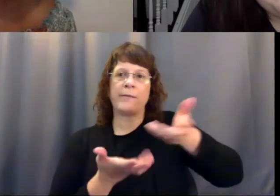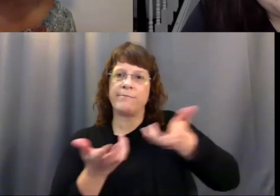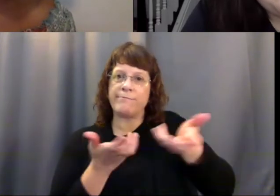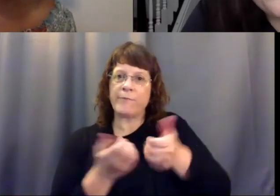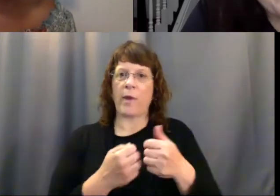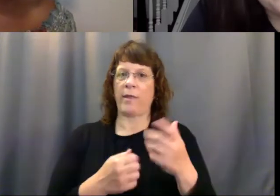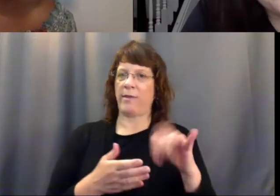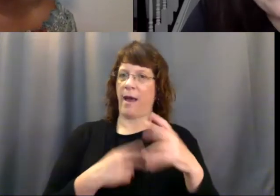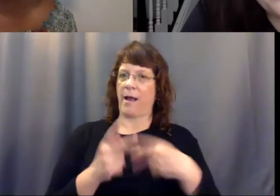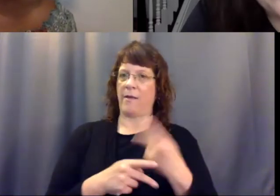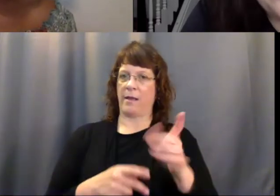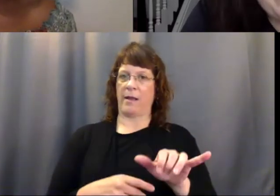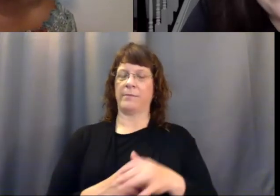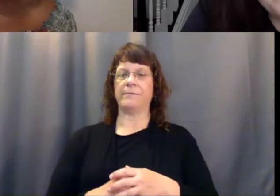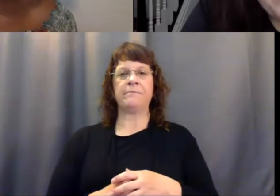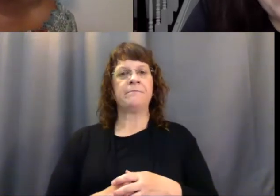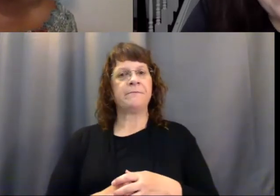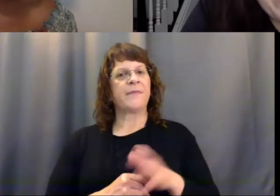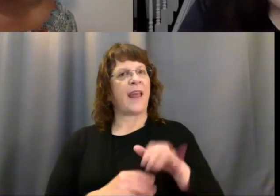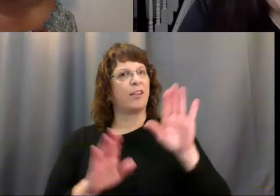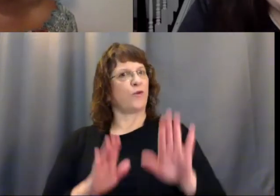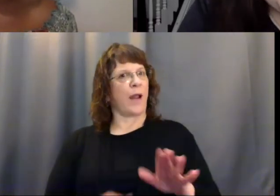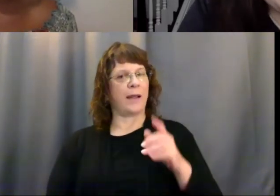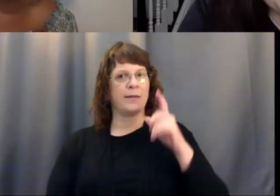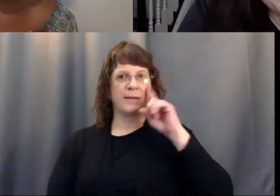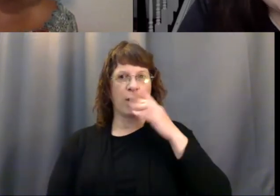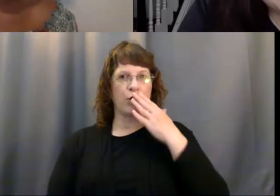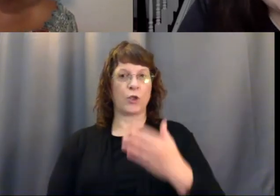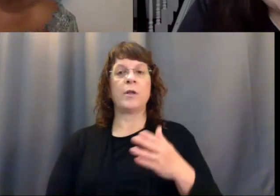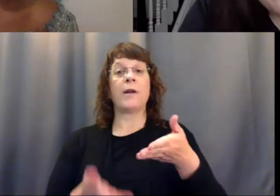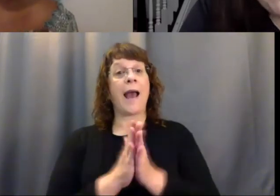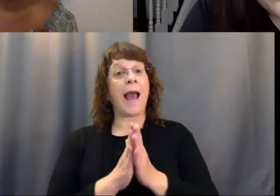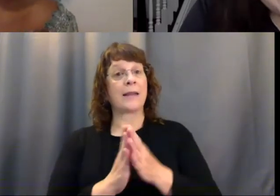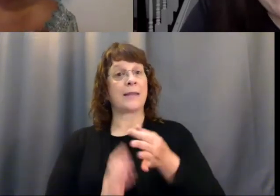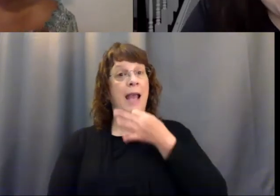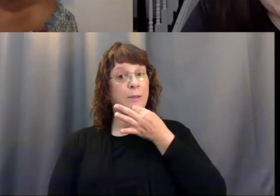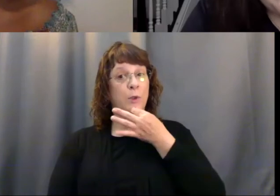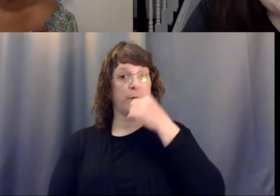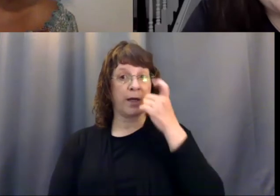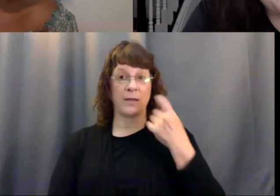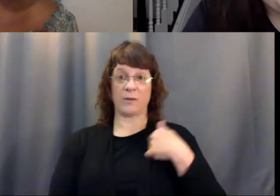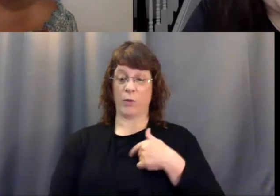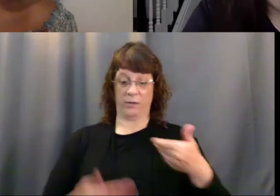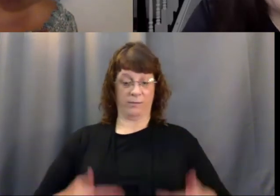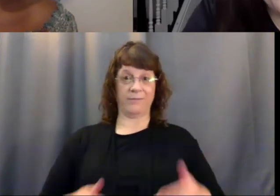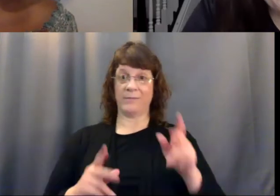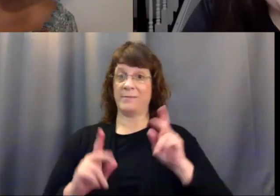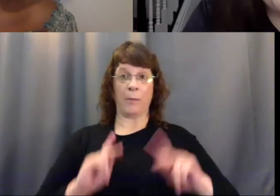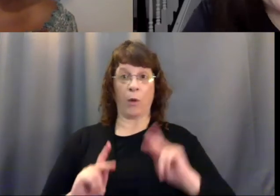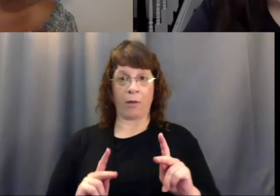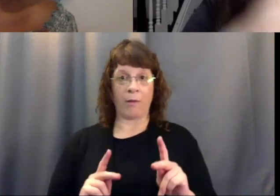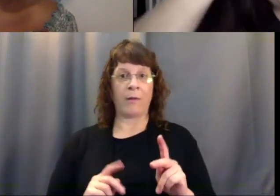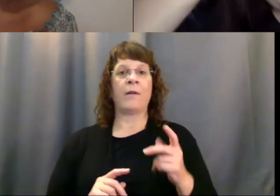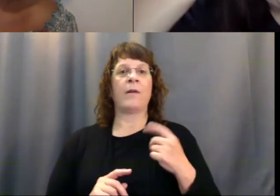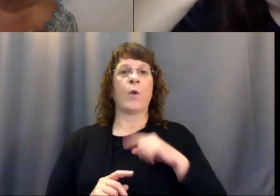that. That's great. Sounds good. Yeah, and ask experts because we're just people, and we're pretty